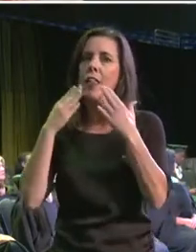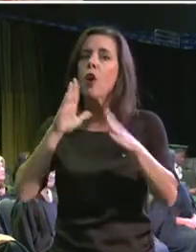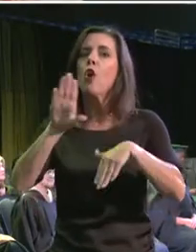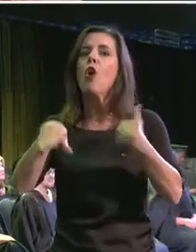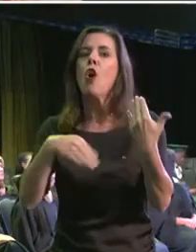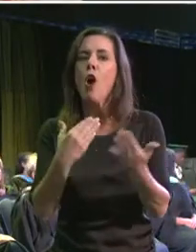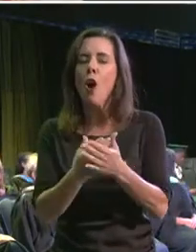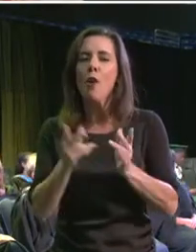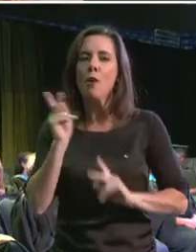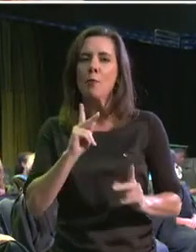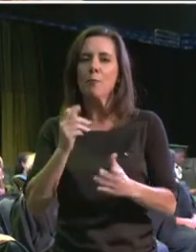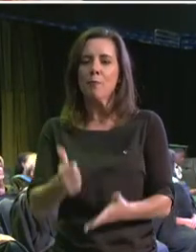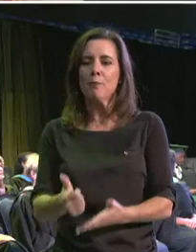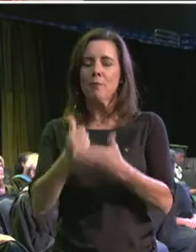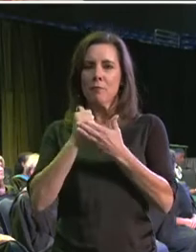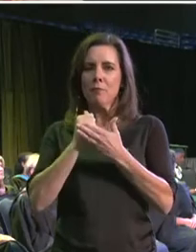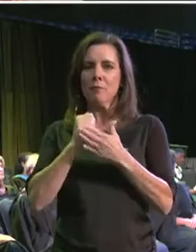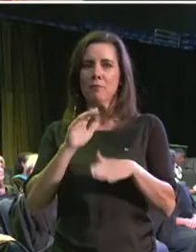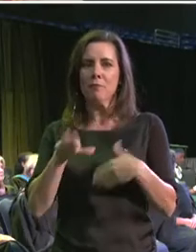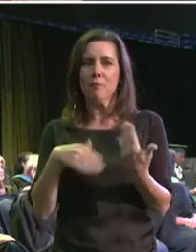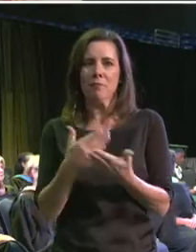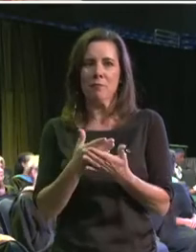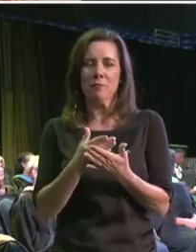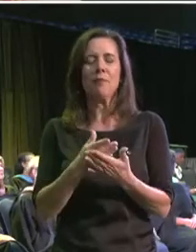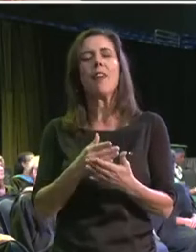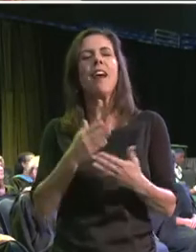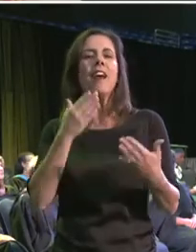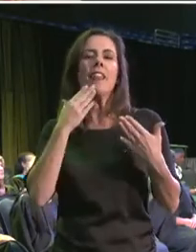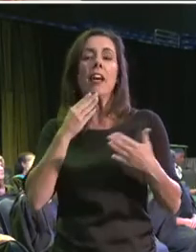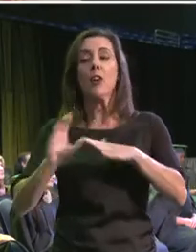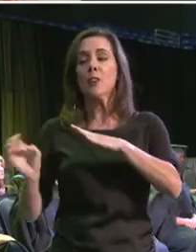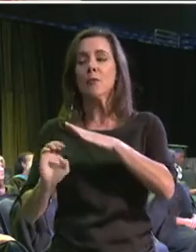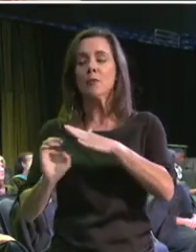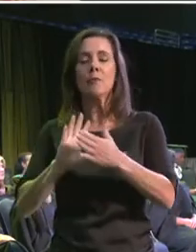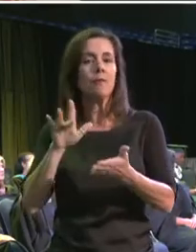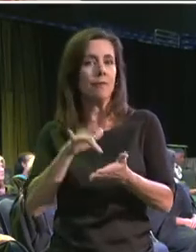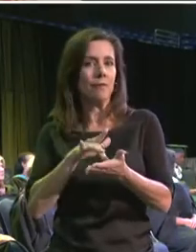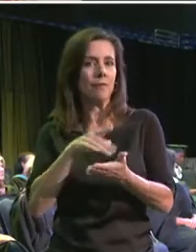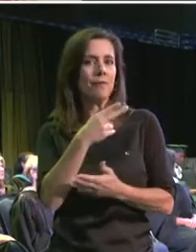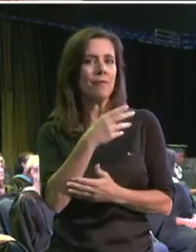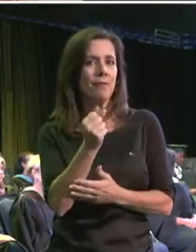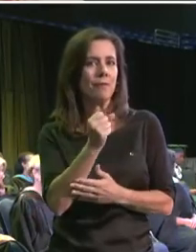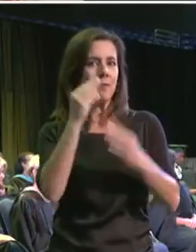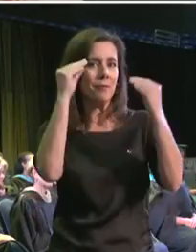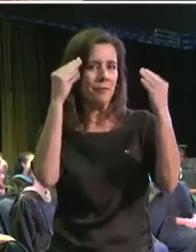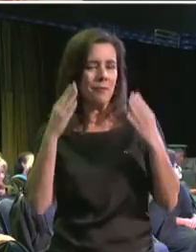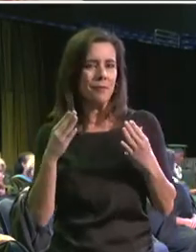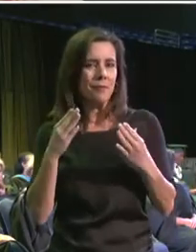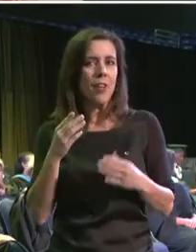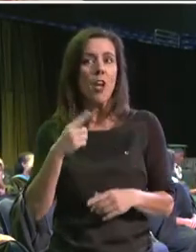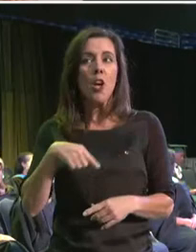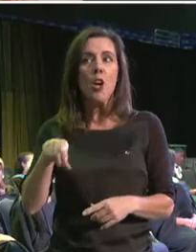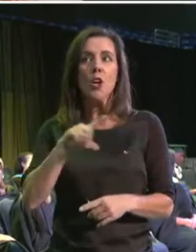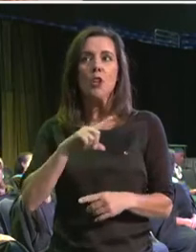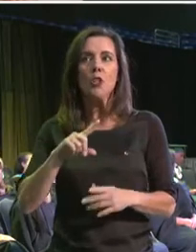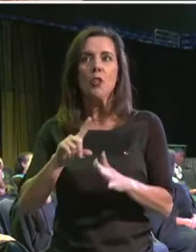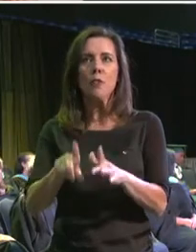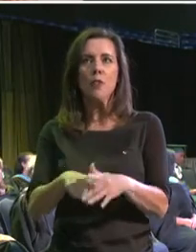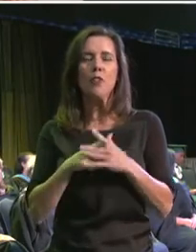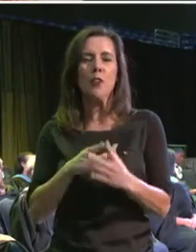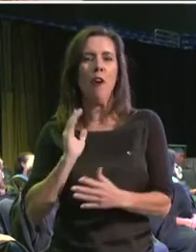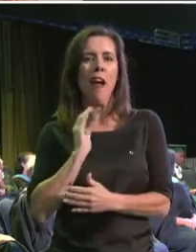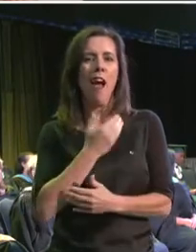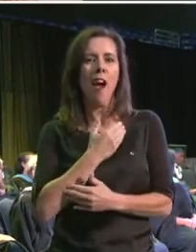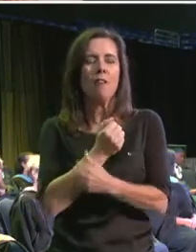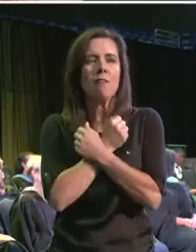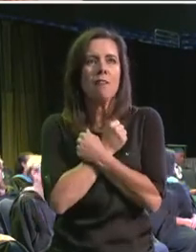all those who got us here. Thank you to our elementary, middle, and high school teachers. You sparked our love